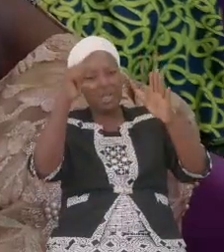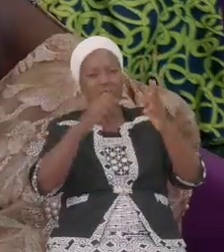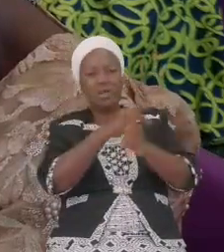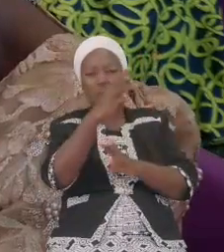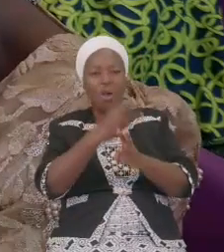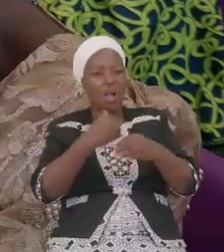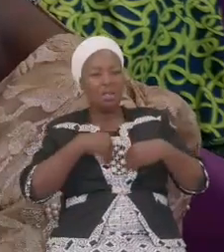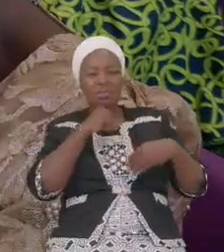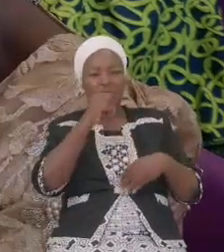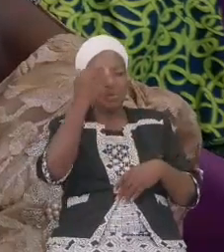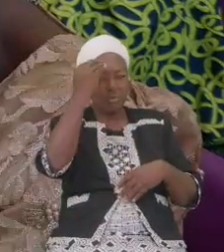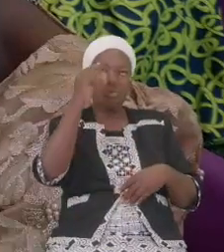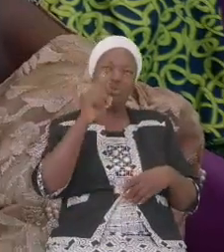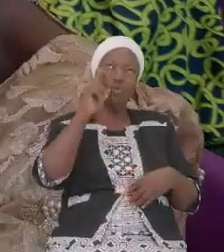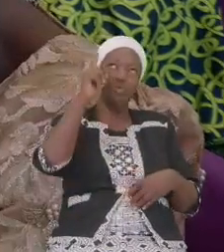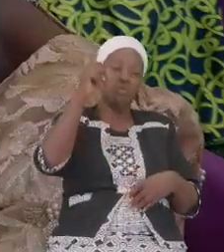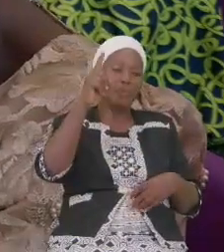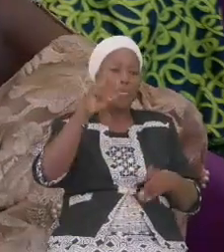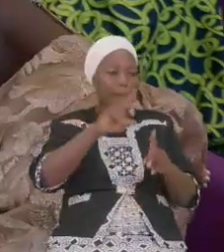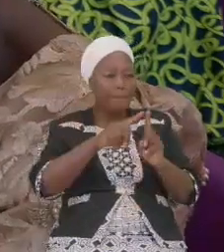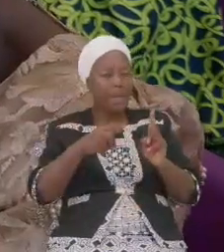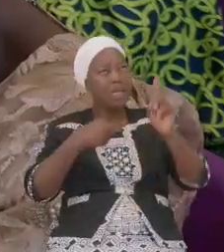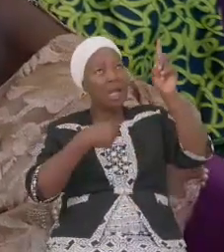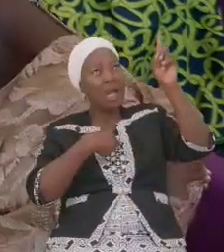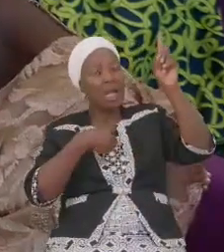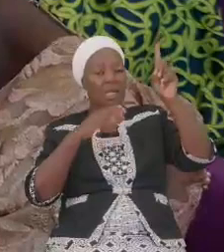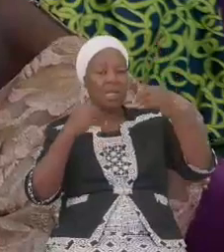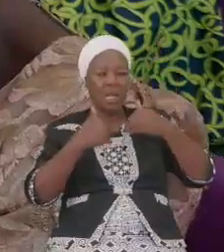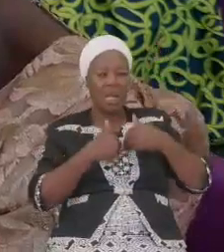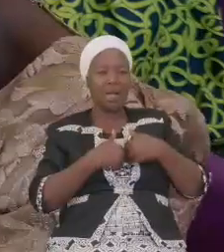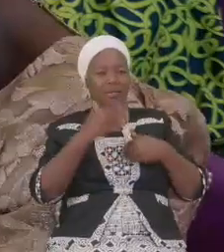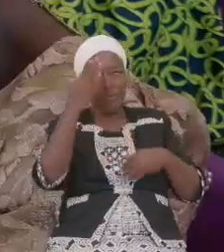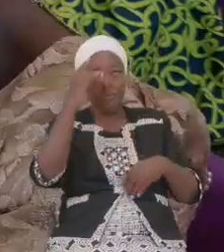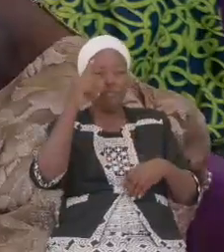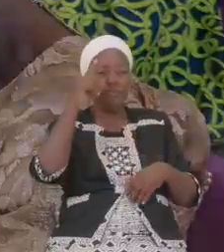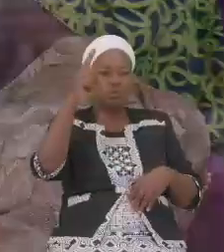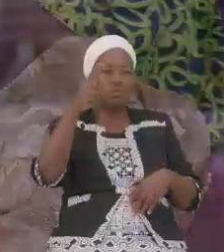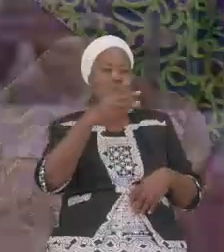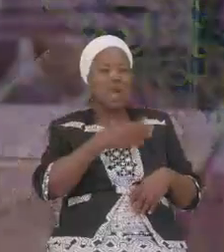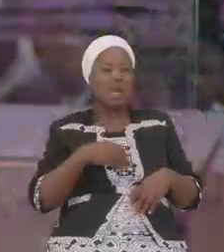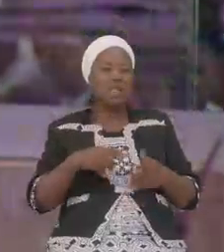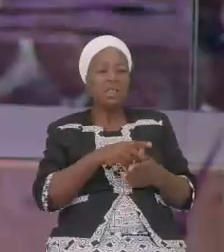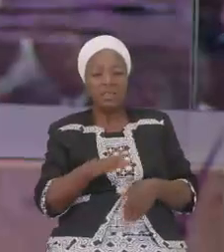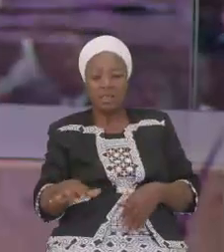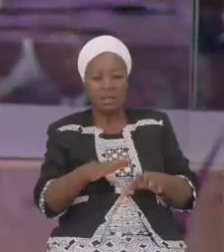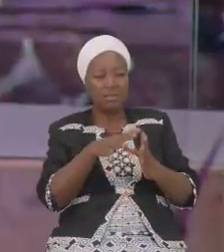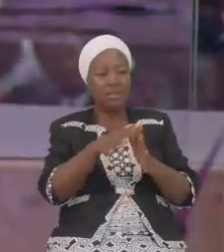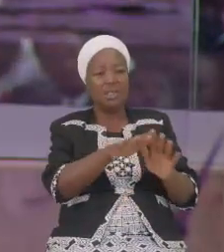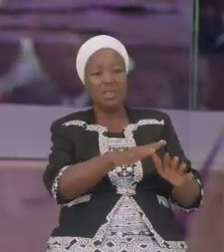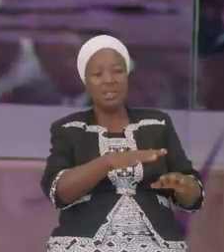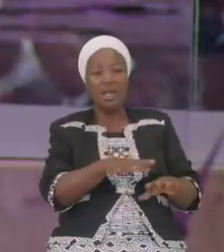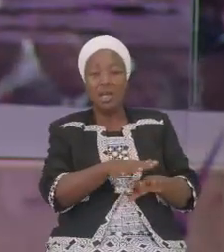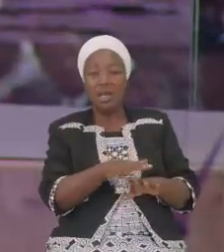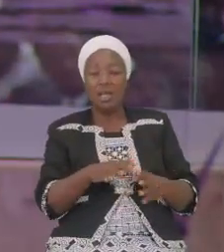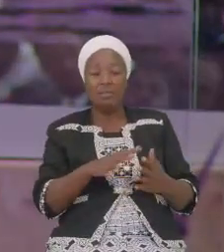known thee, but I have known thee, And these have known that